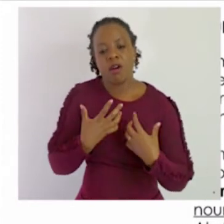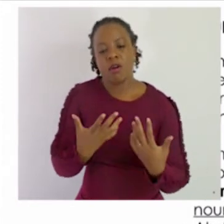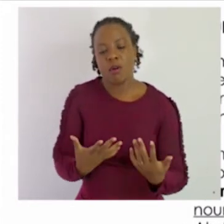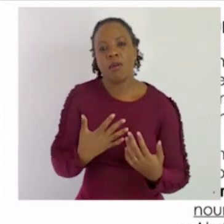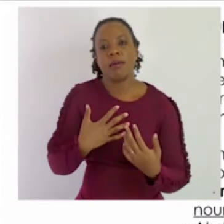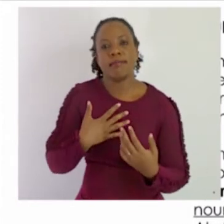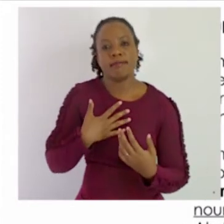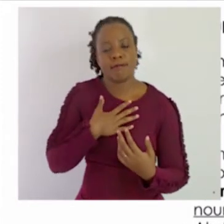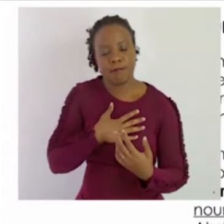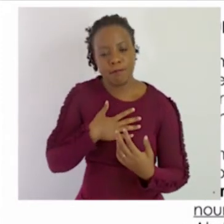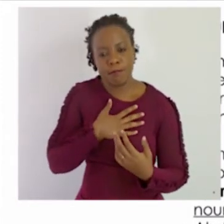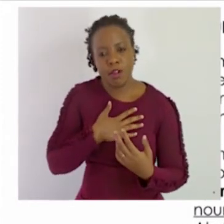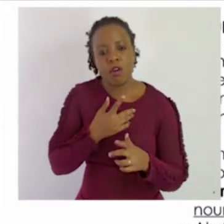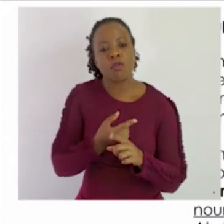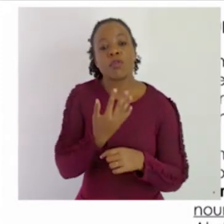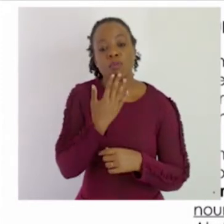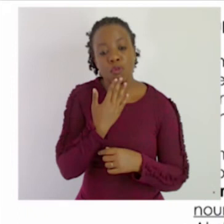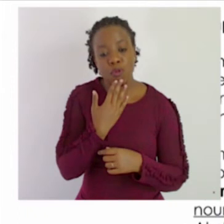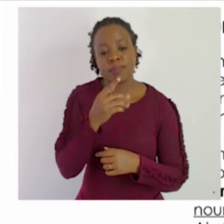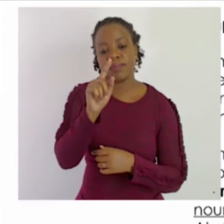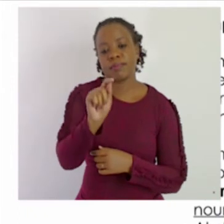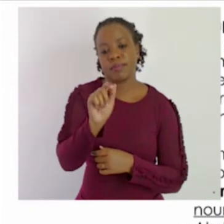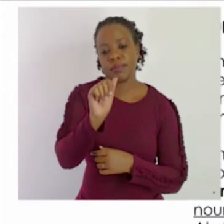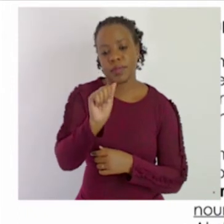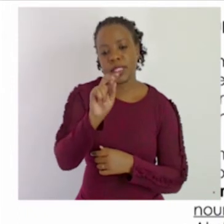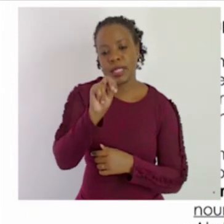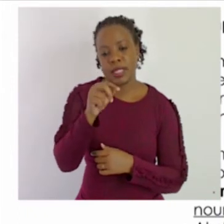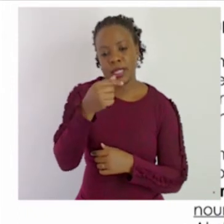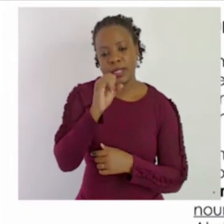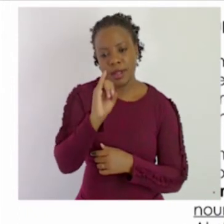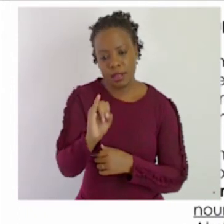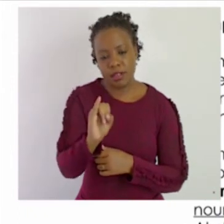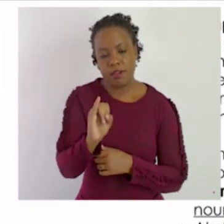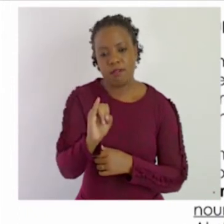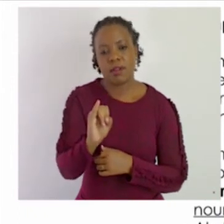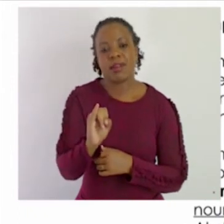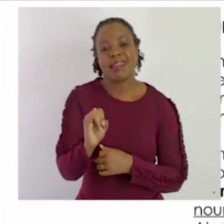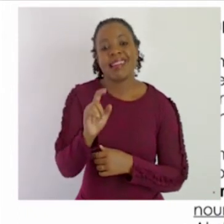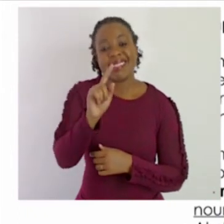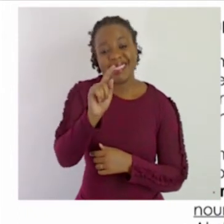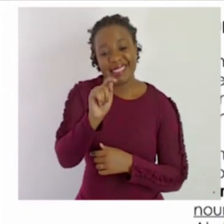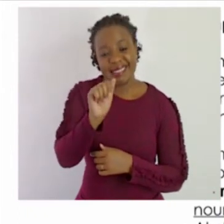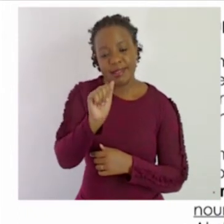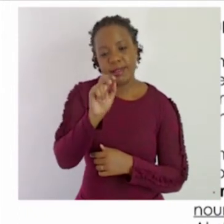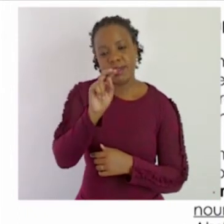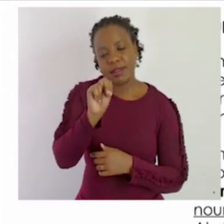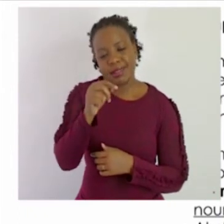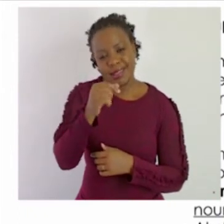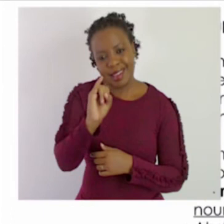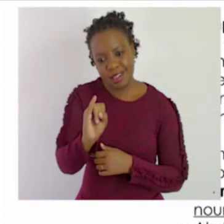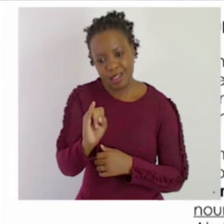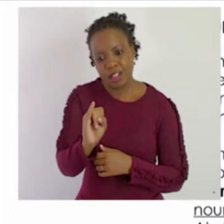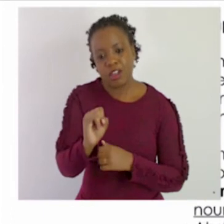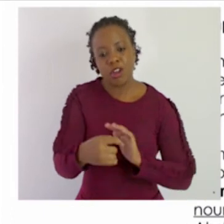bully. Tangi was courageous not to let the bully continue bullying others.